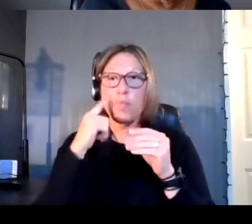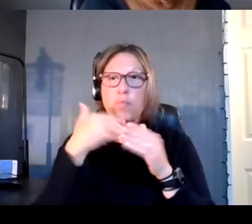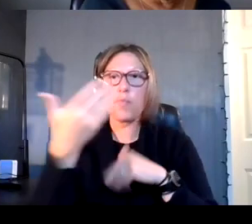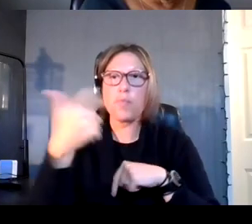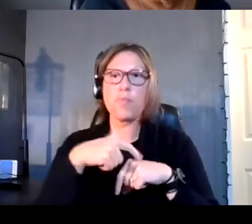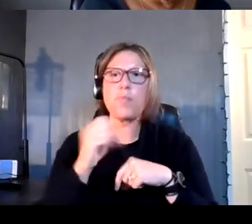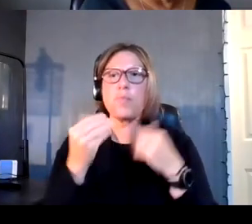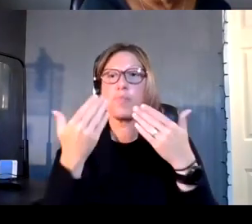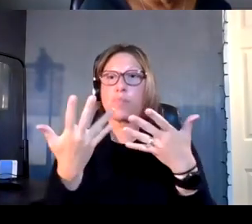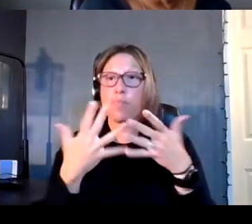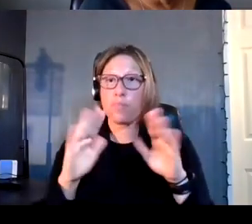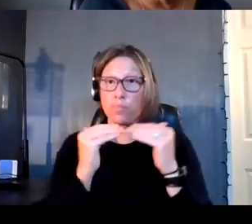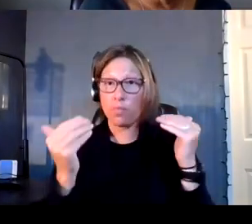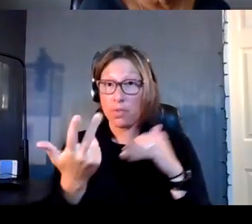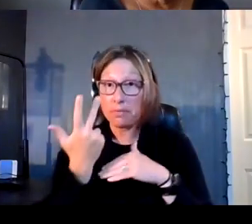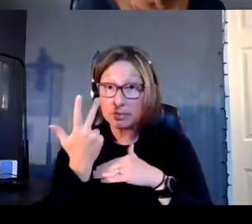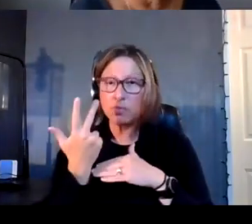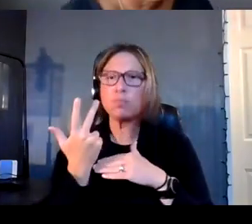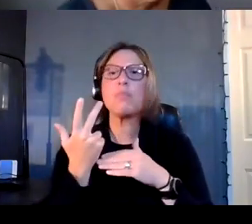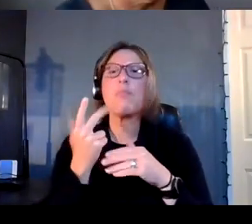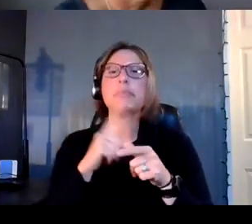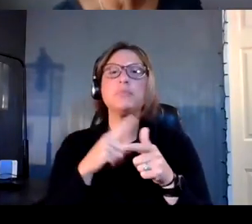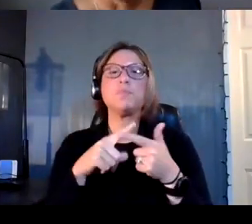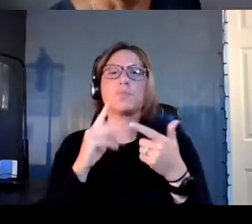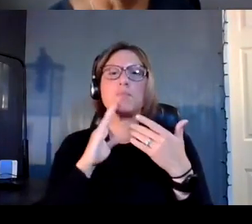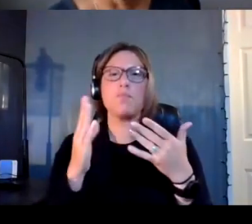level 3 and then let me finish level 3 and then